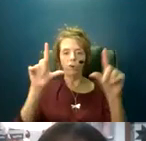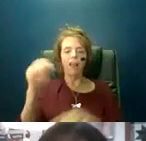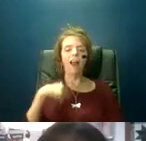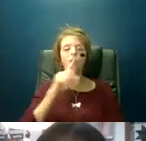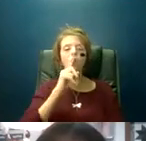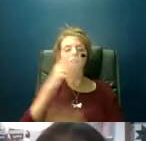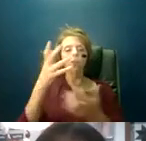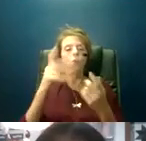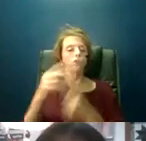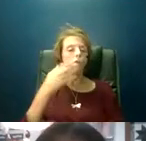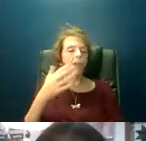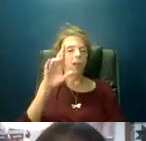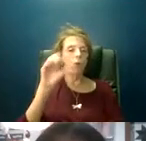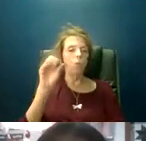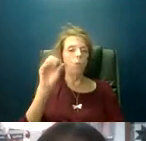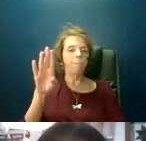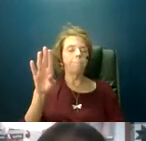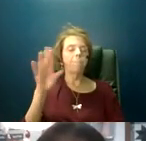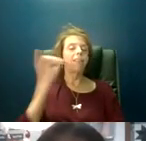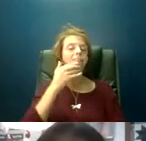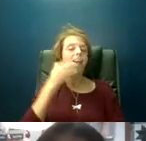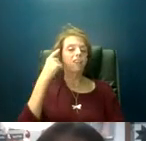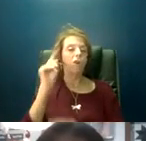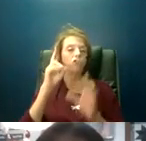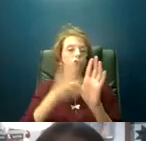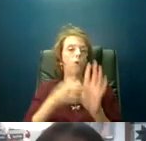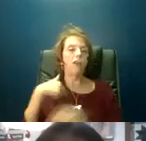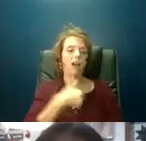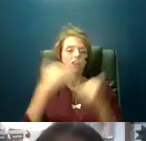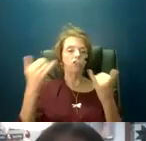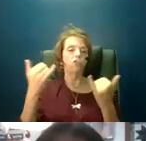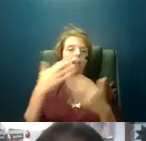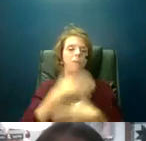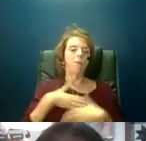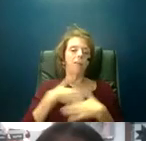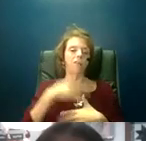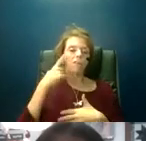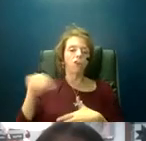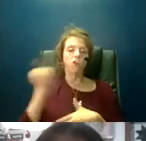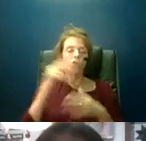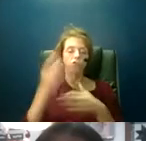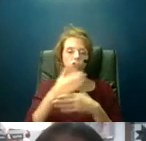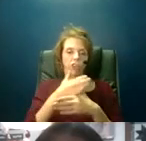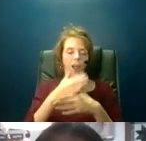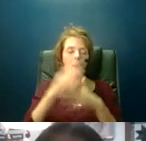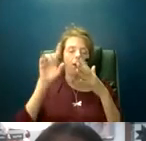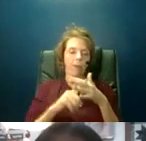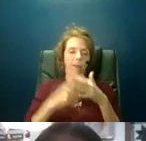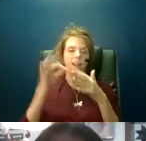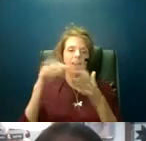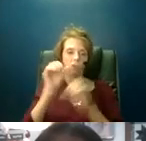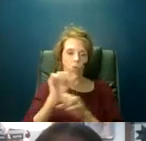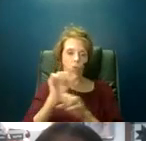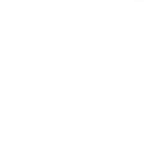to thank Rob. Rob, thanks for joining us today. It's been a pleasure for you to share the beginning of this work of mapping the